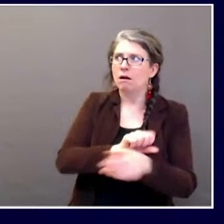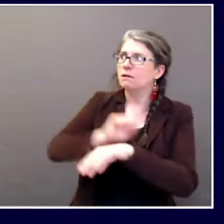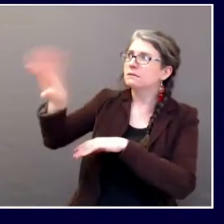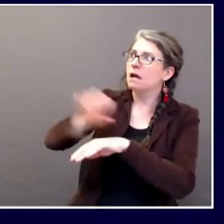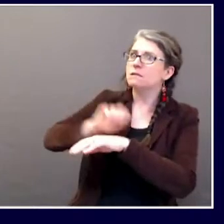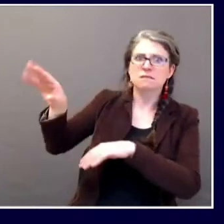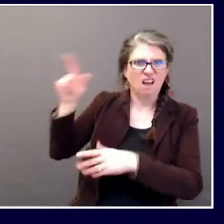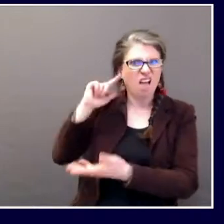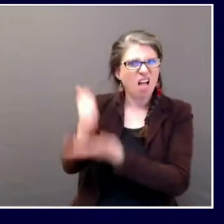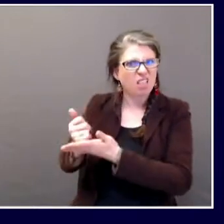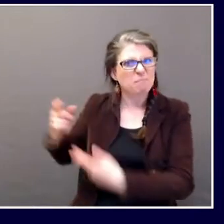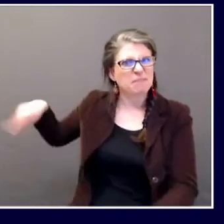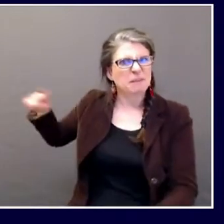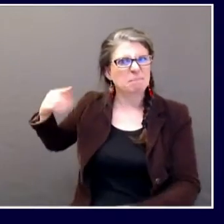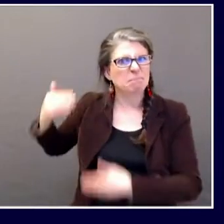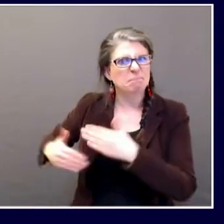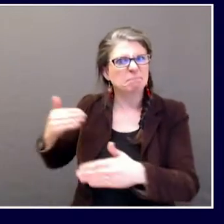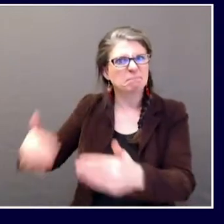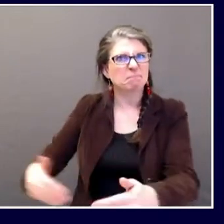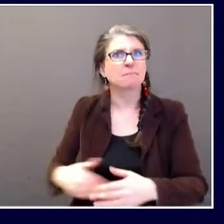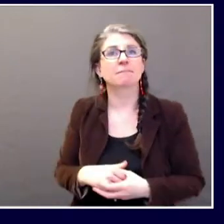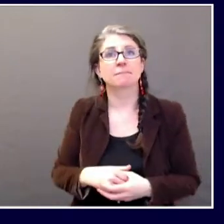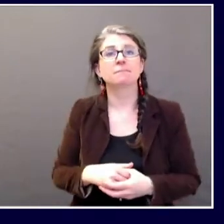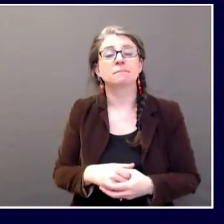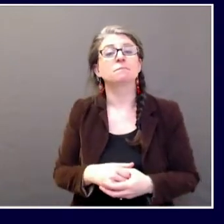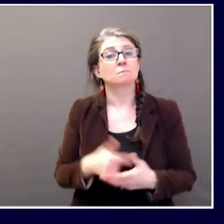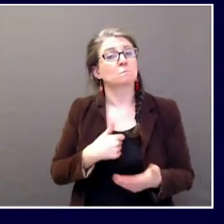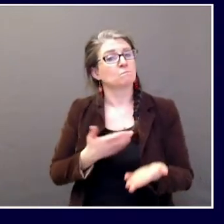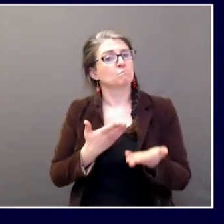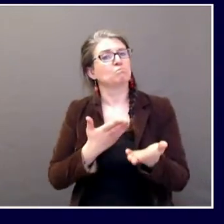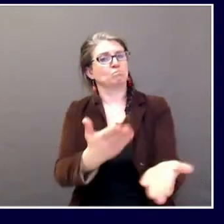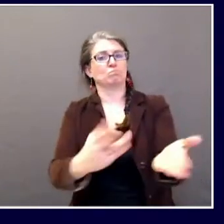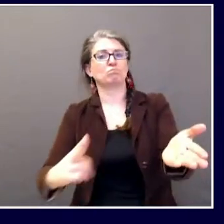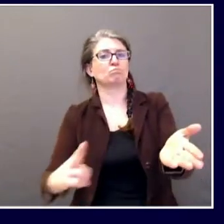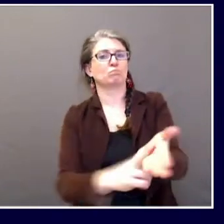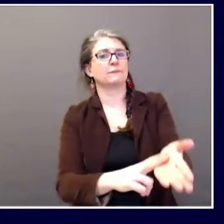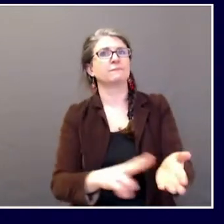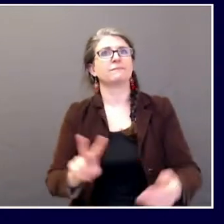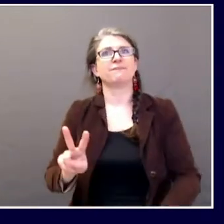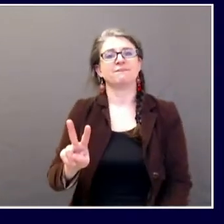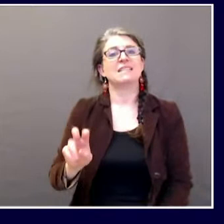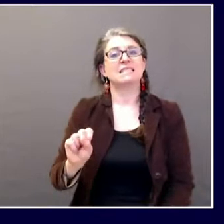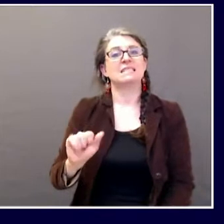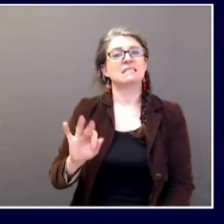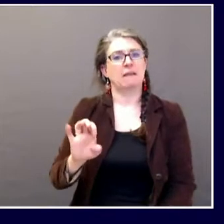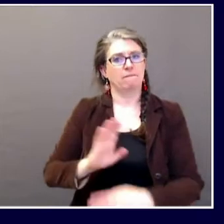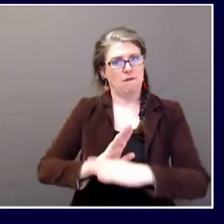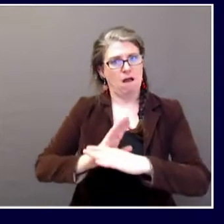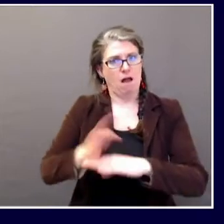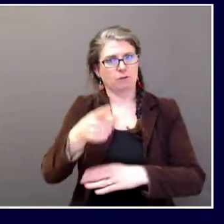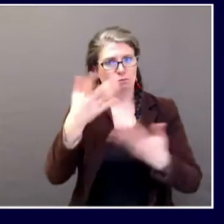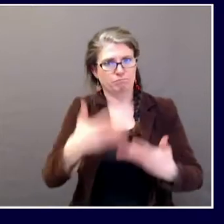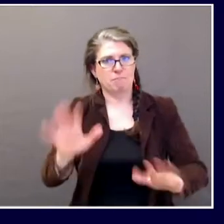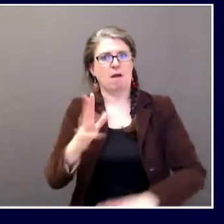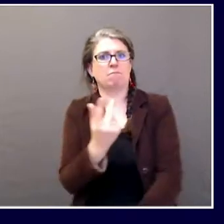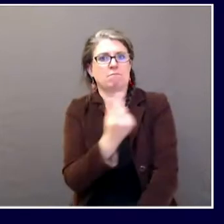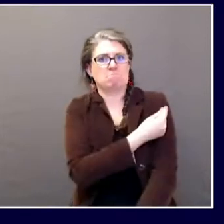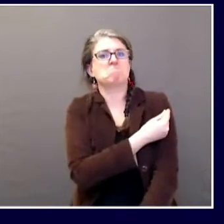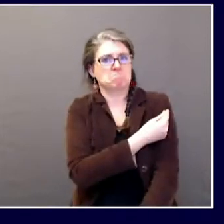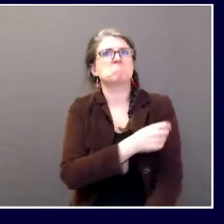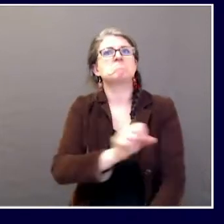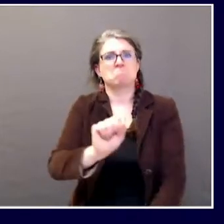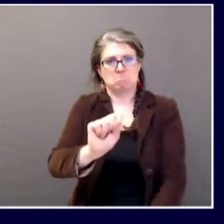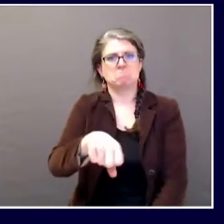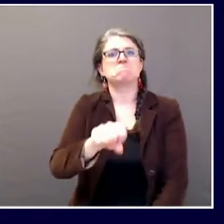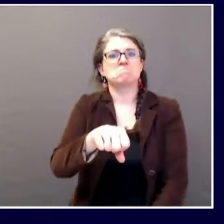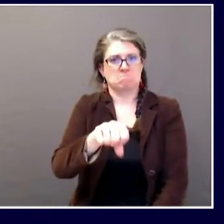vaccinated to Google VSafe, or the site at which you got vaccinated should hopefully be giving you a card or some information on